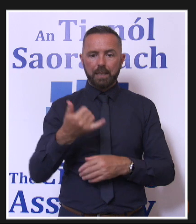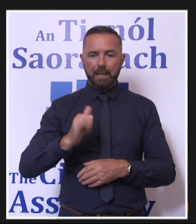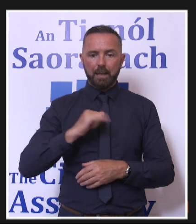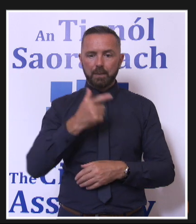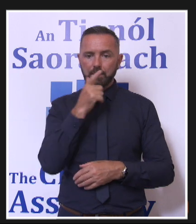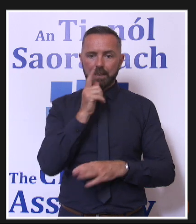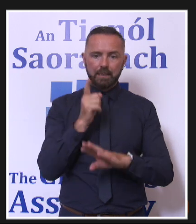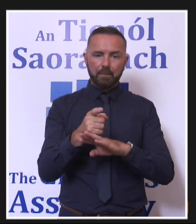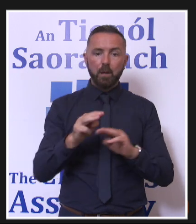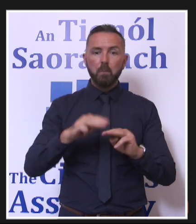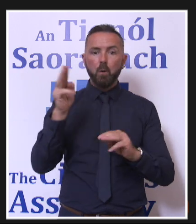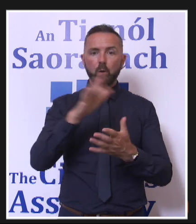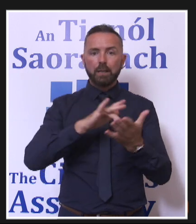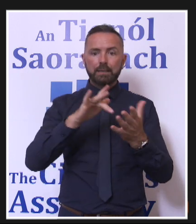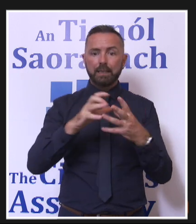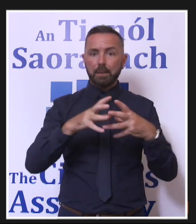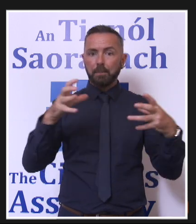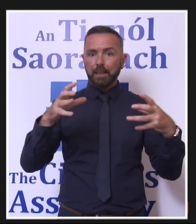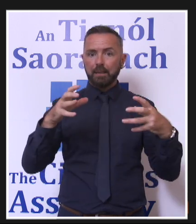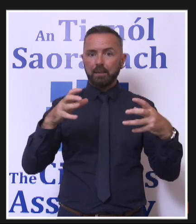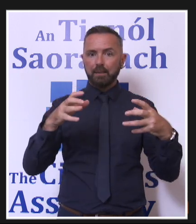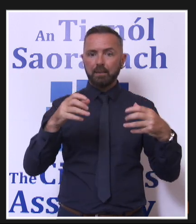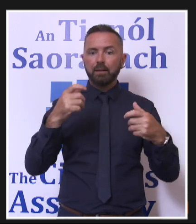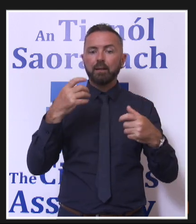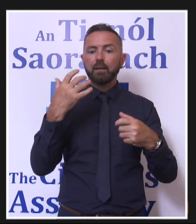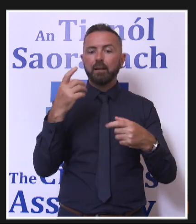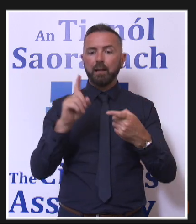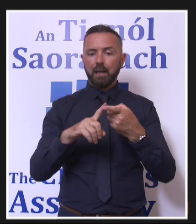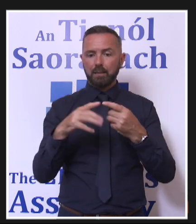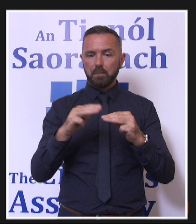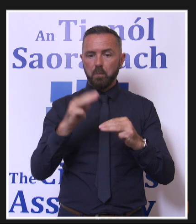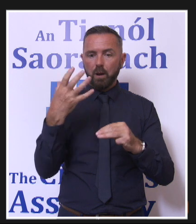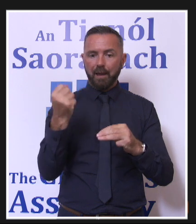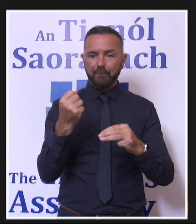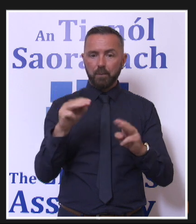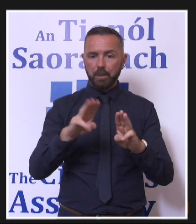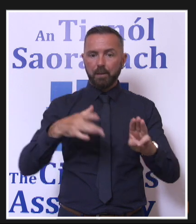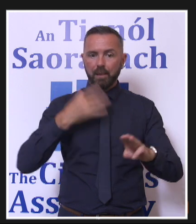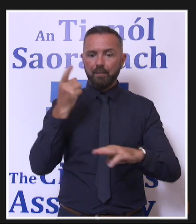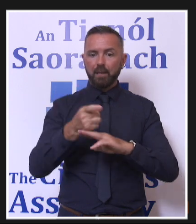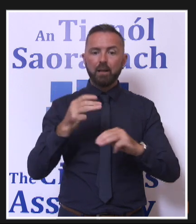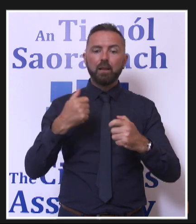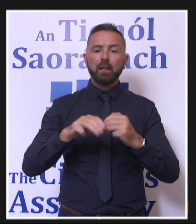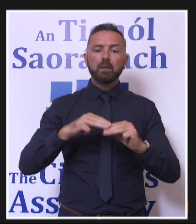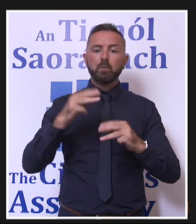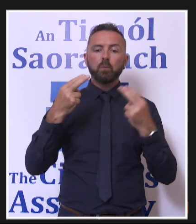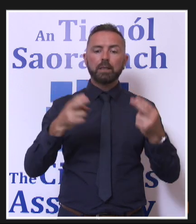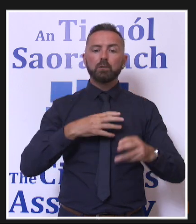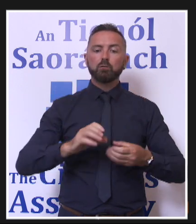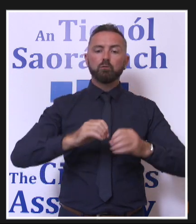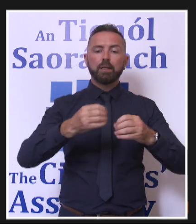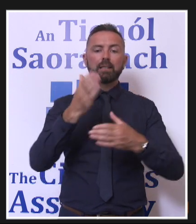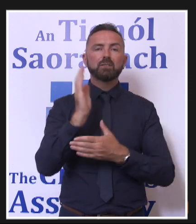think the more a city is big, the more a city has inhabitants, the more it has to be, and we have to create